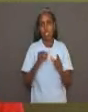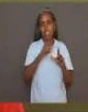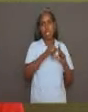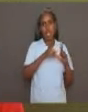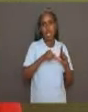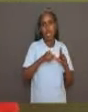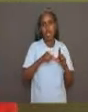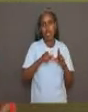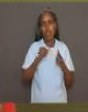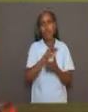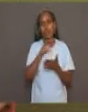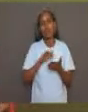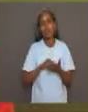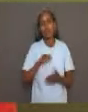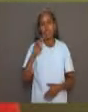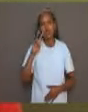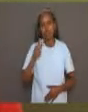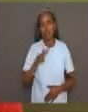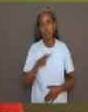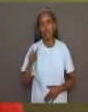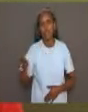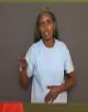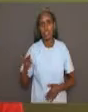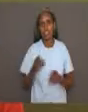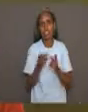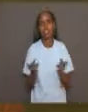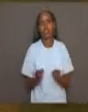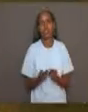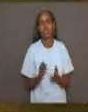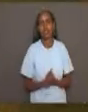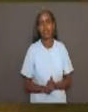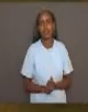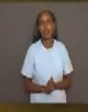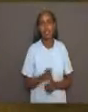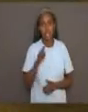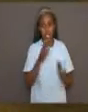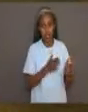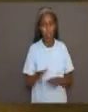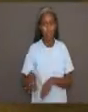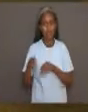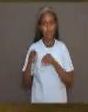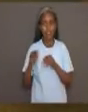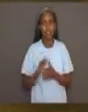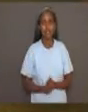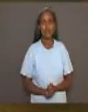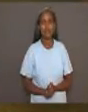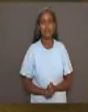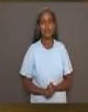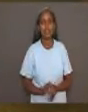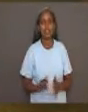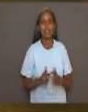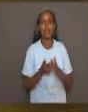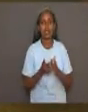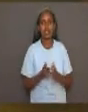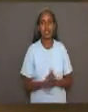angle between two vectors in space. Are you ready, students? Let